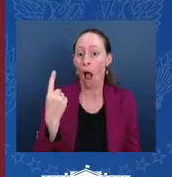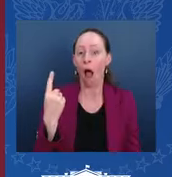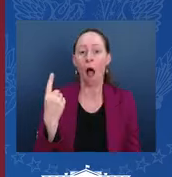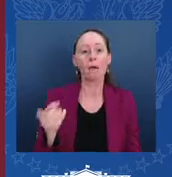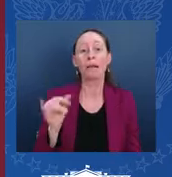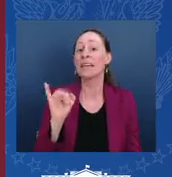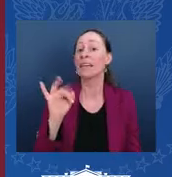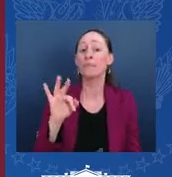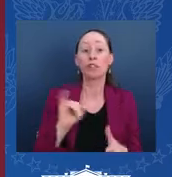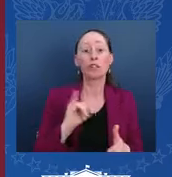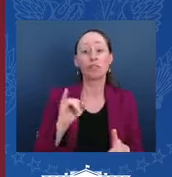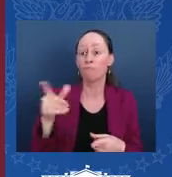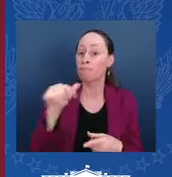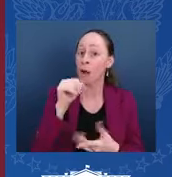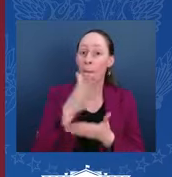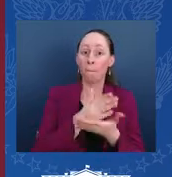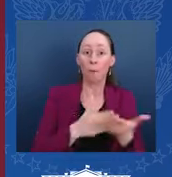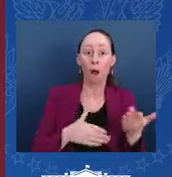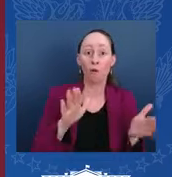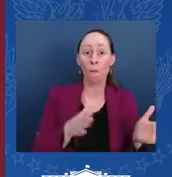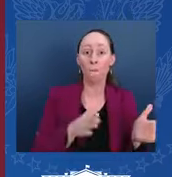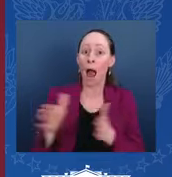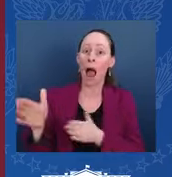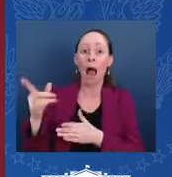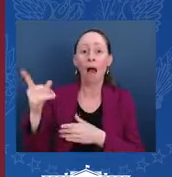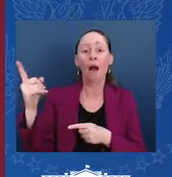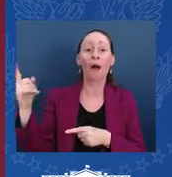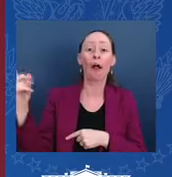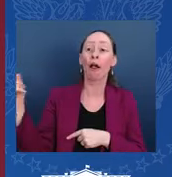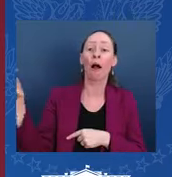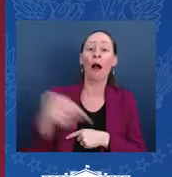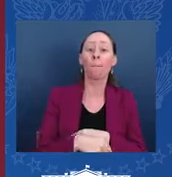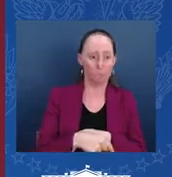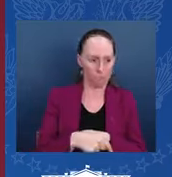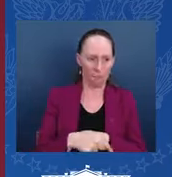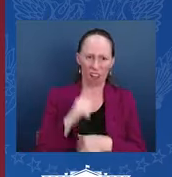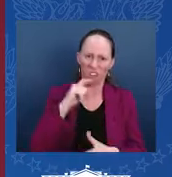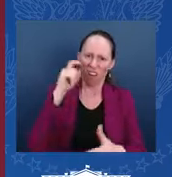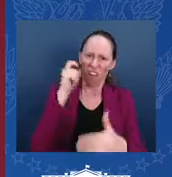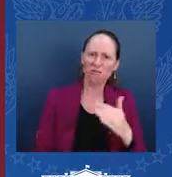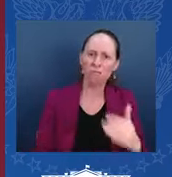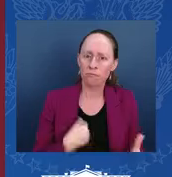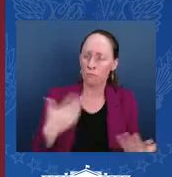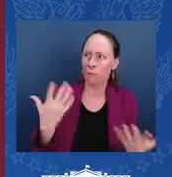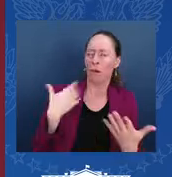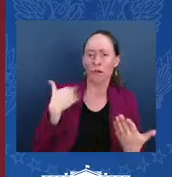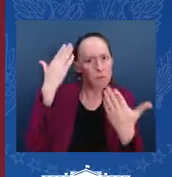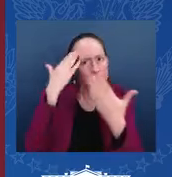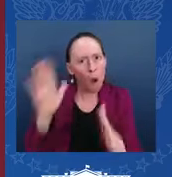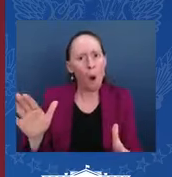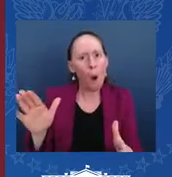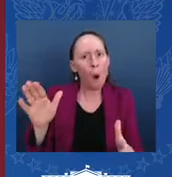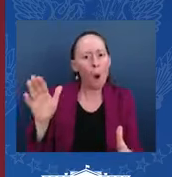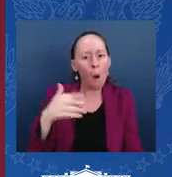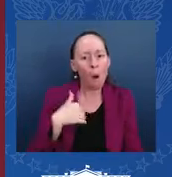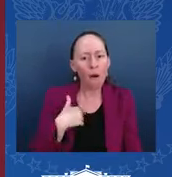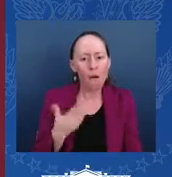they charge you significantly more. And so you get these surprise hospital bills. So hospitals that are